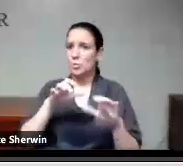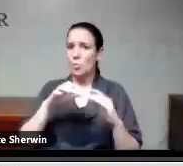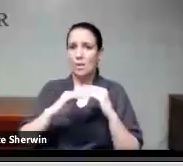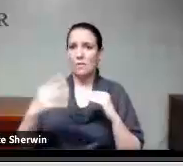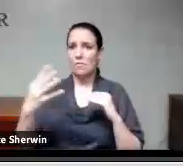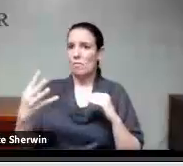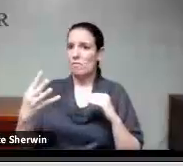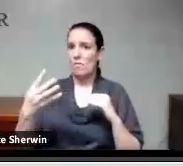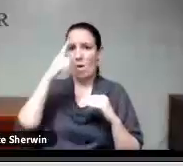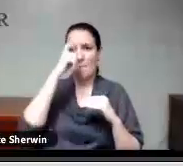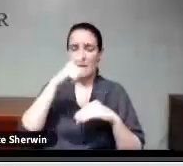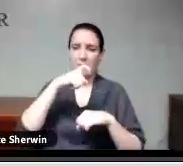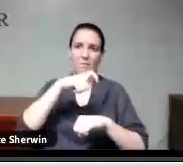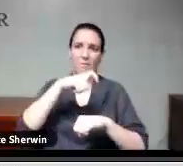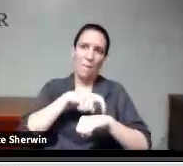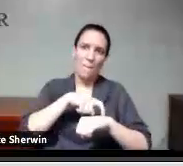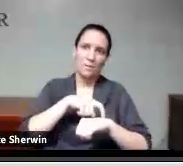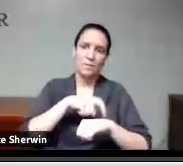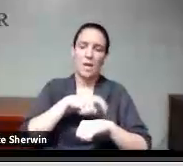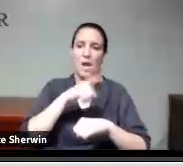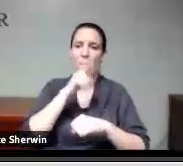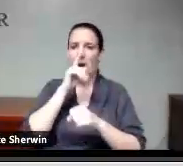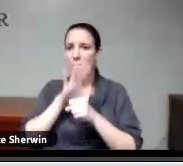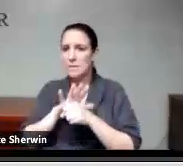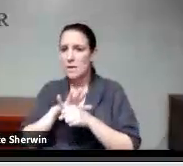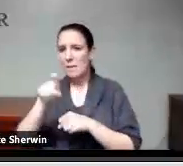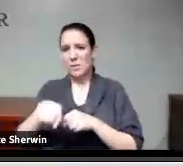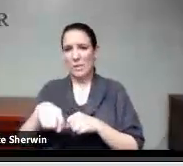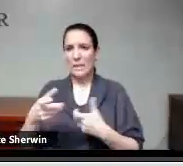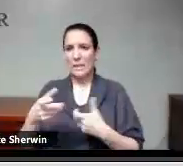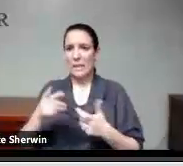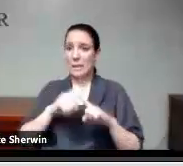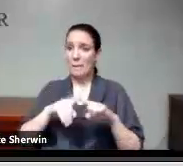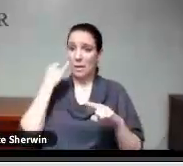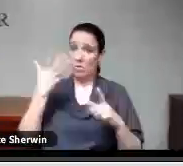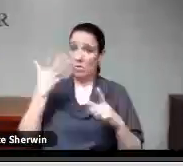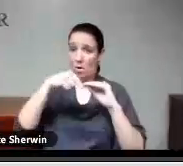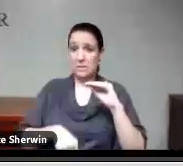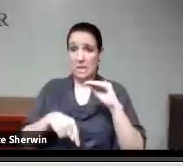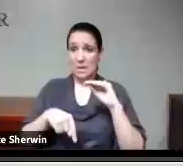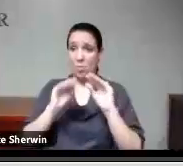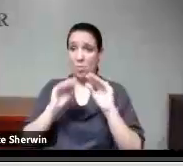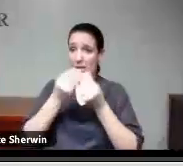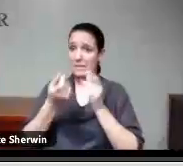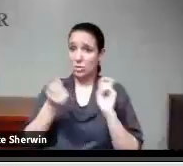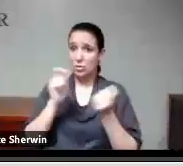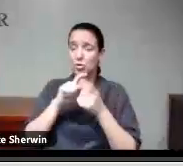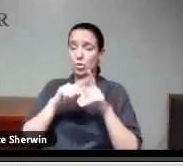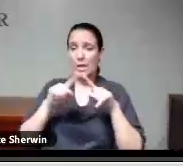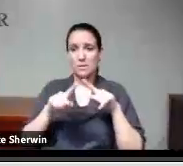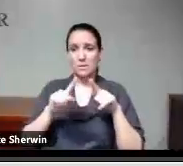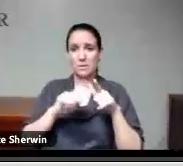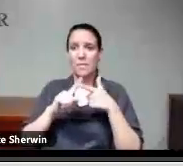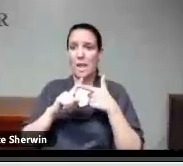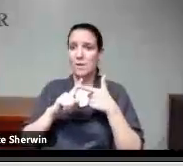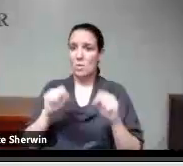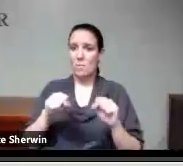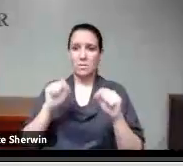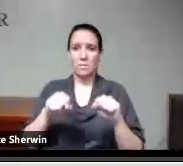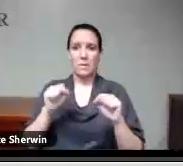commitment that's needed. But if what you really want is deep organizational change, then the possibilities are endless here.